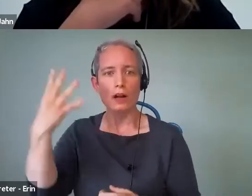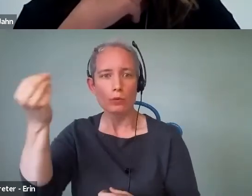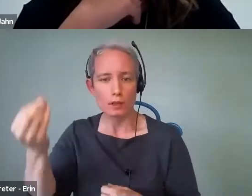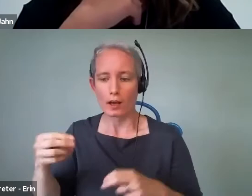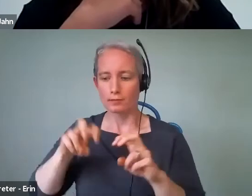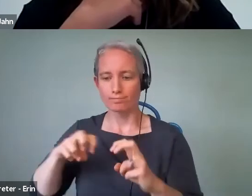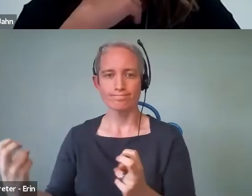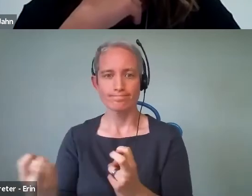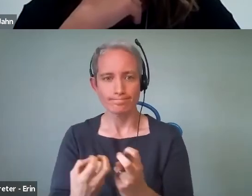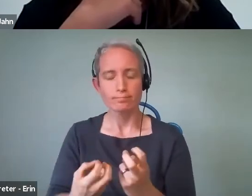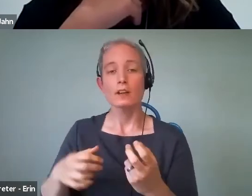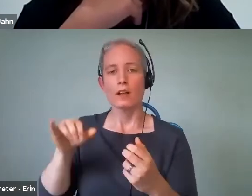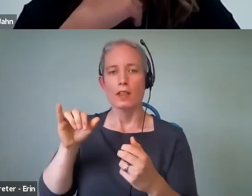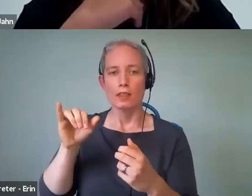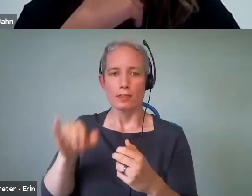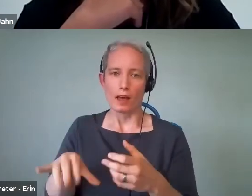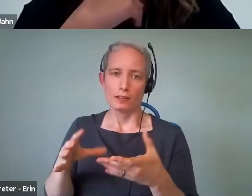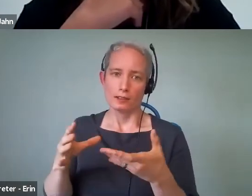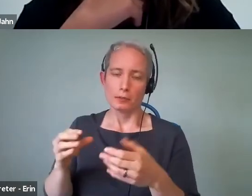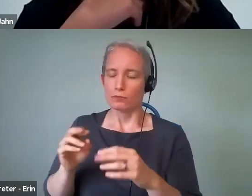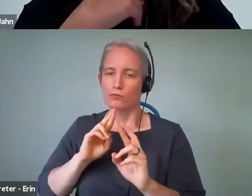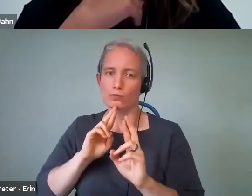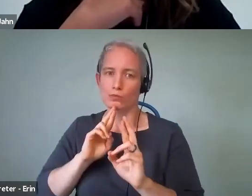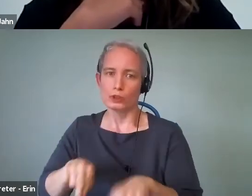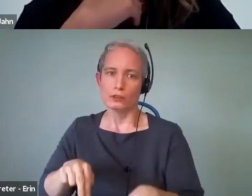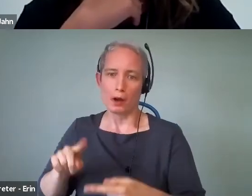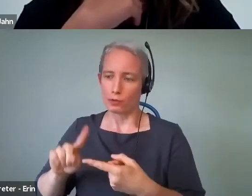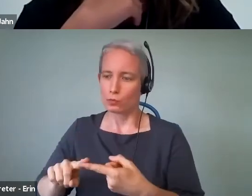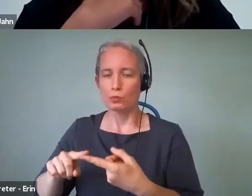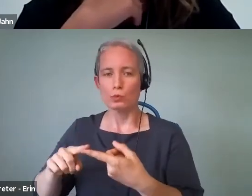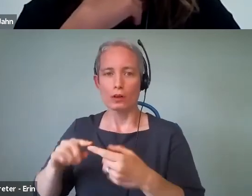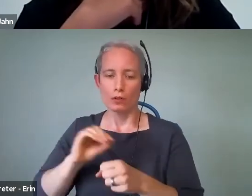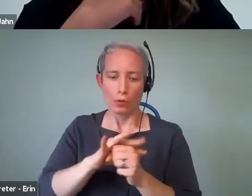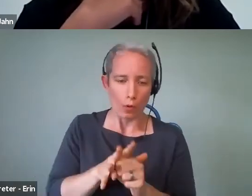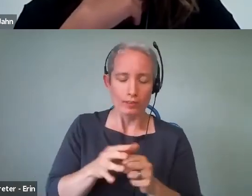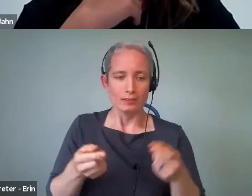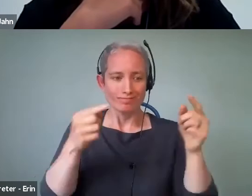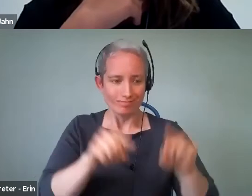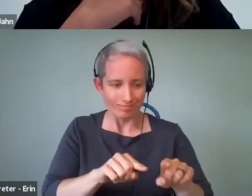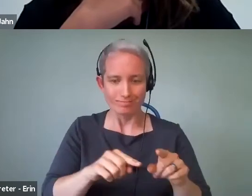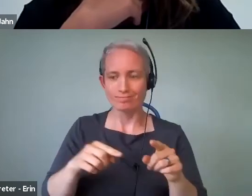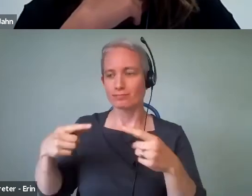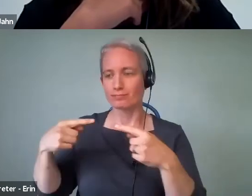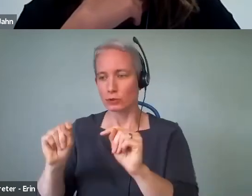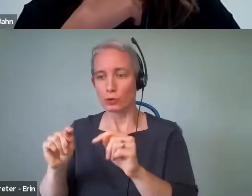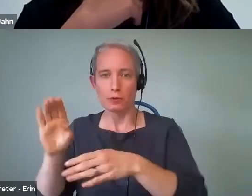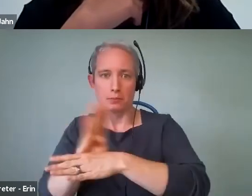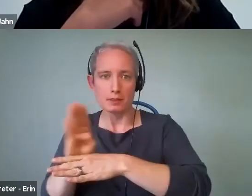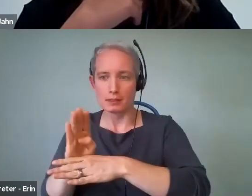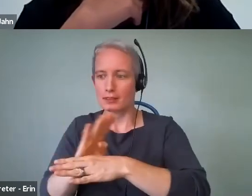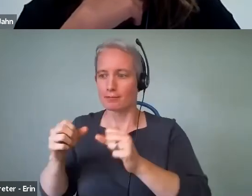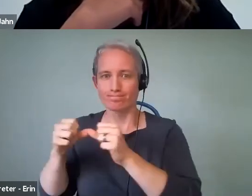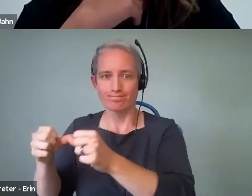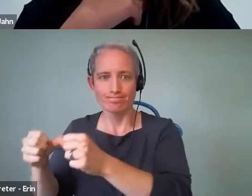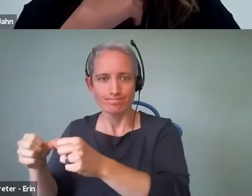in part early here to try and keep businesses afloat. But yeah, I think it could certainly